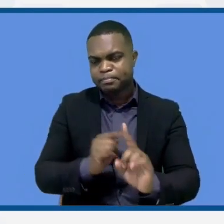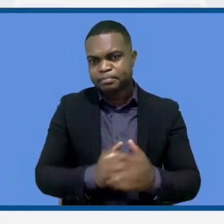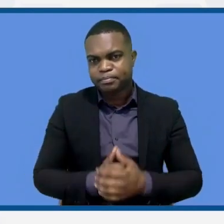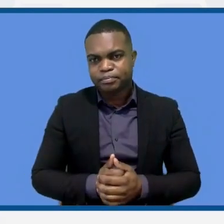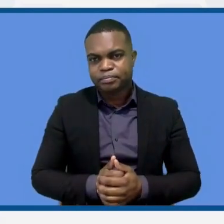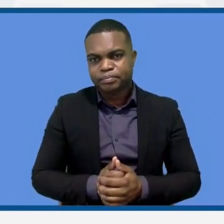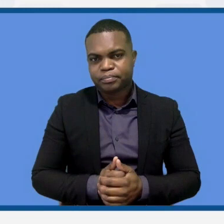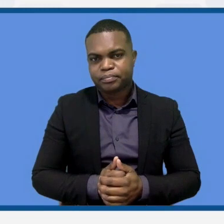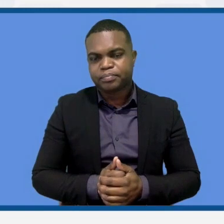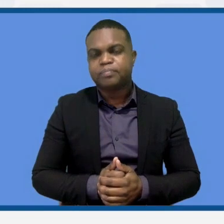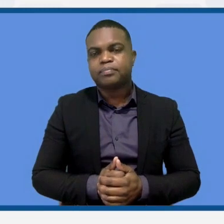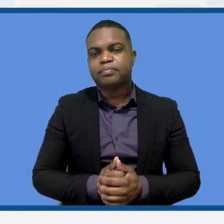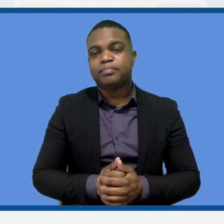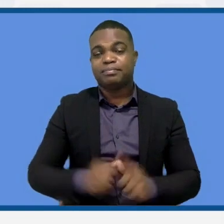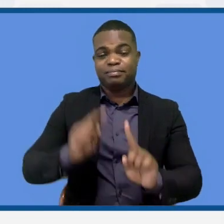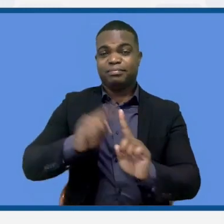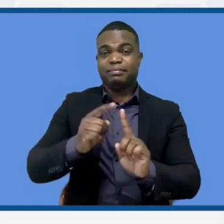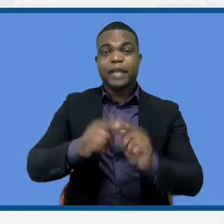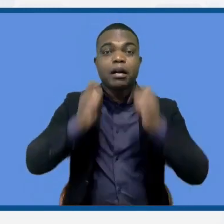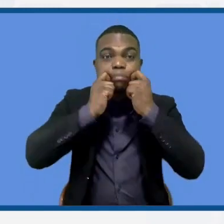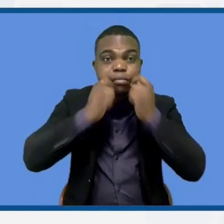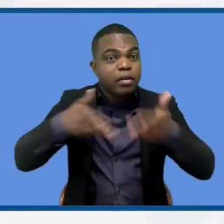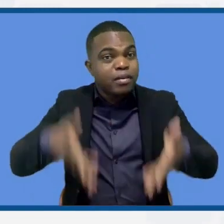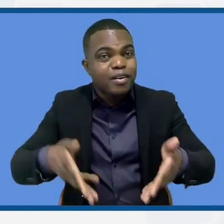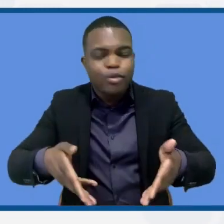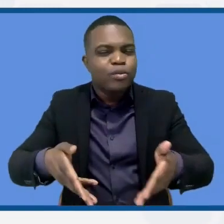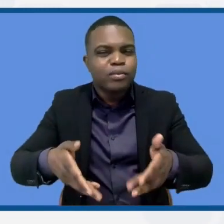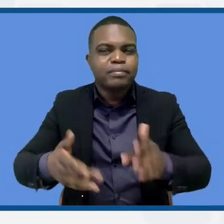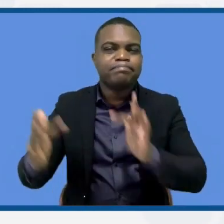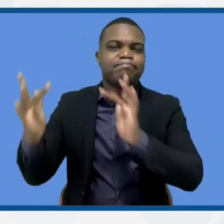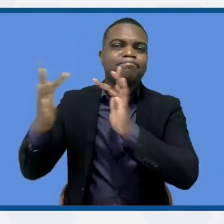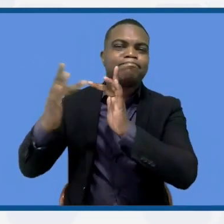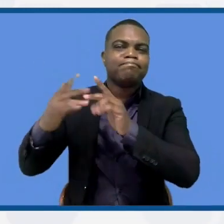for Q&As at the end. He is Omar Dario Cardona.